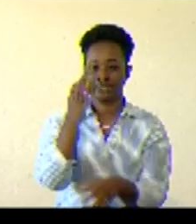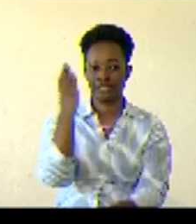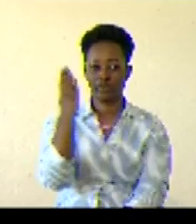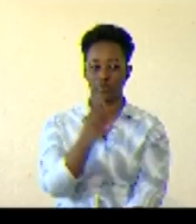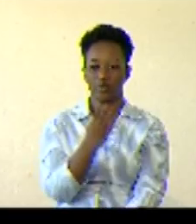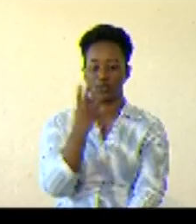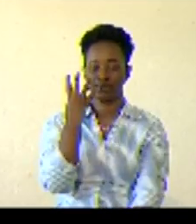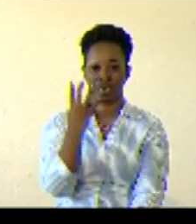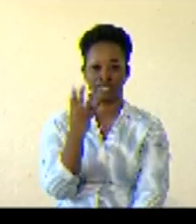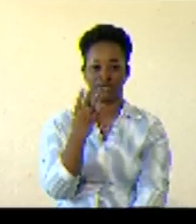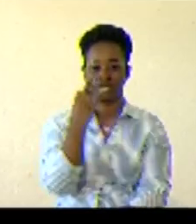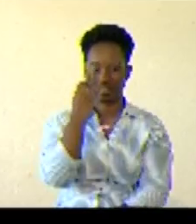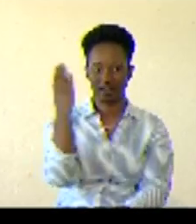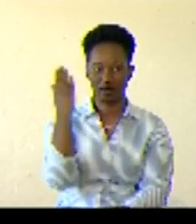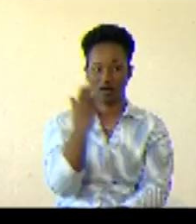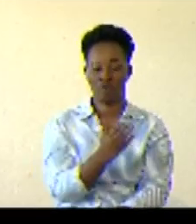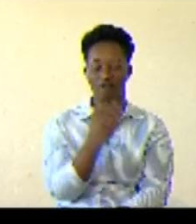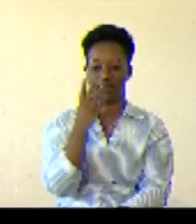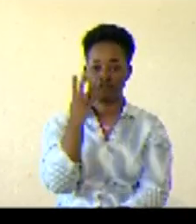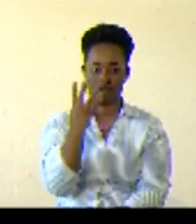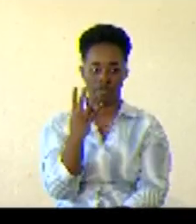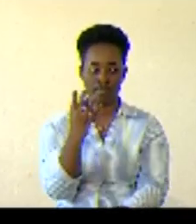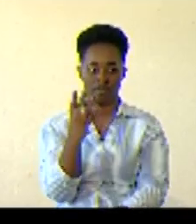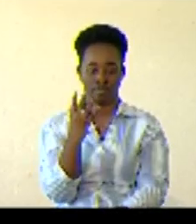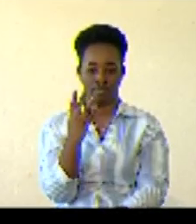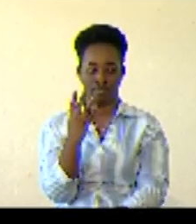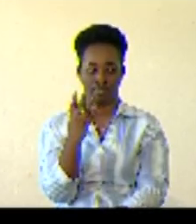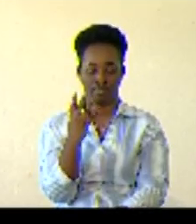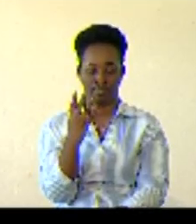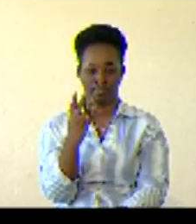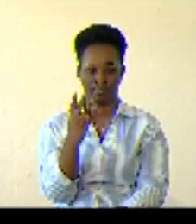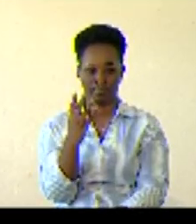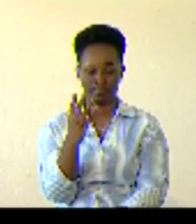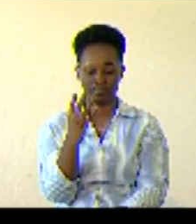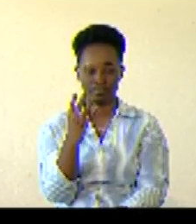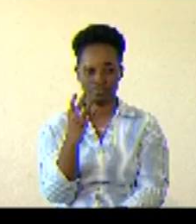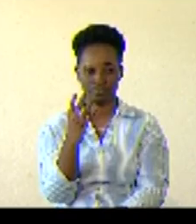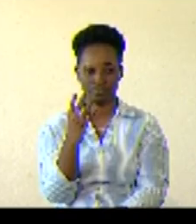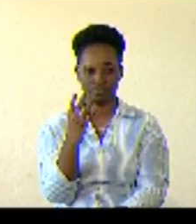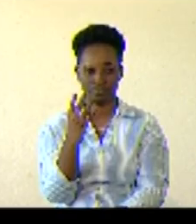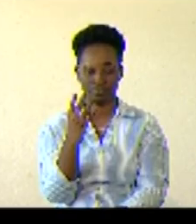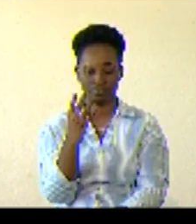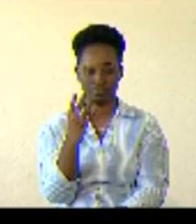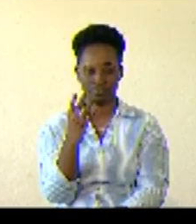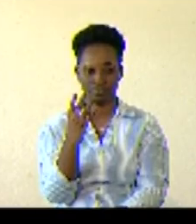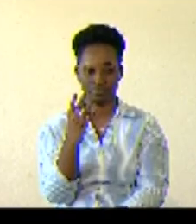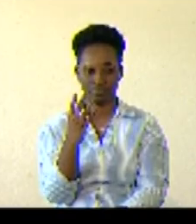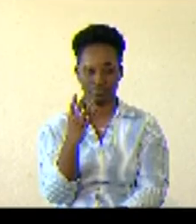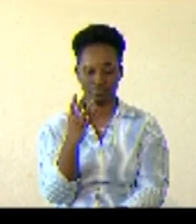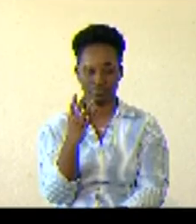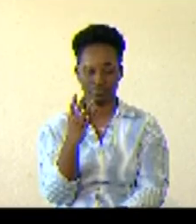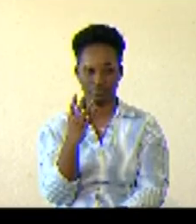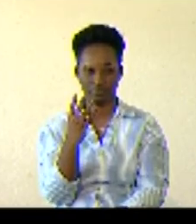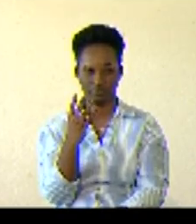3/4. That is 3 out of 4, which is the same as 3/4, which is the same as 3/4, 3/4 of the total